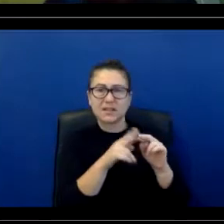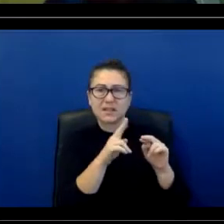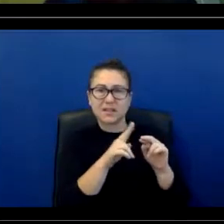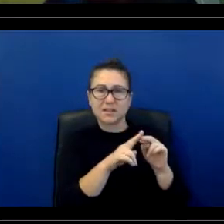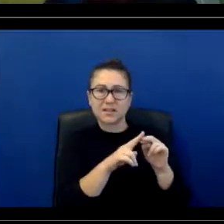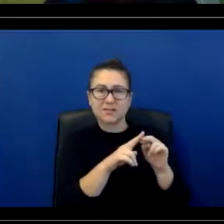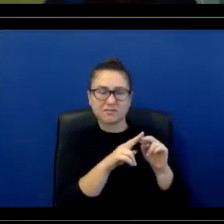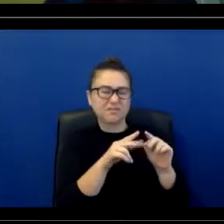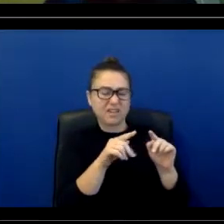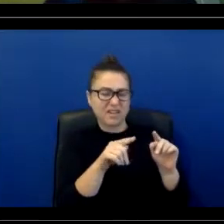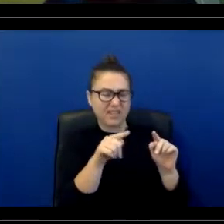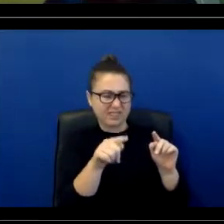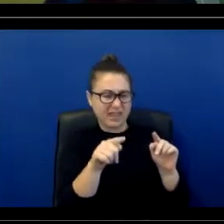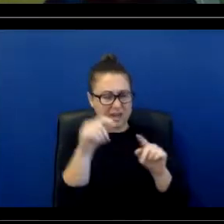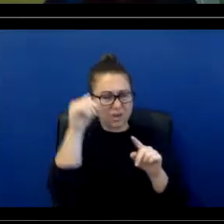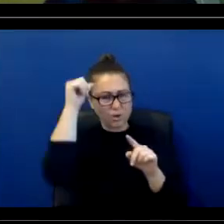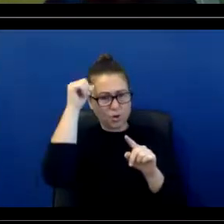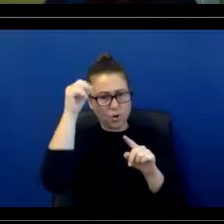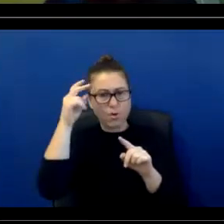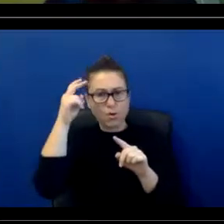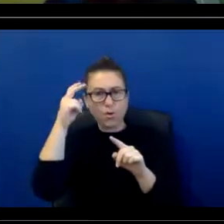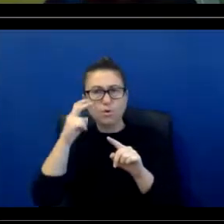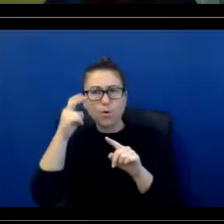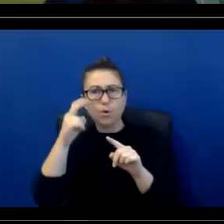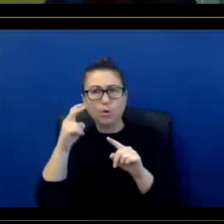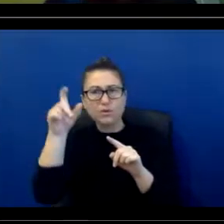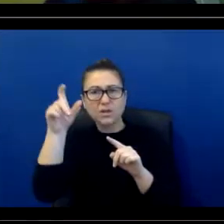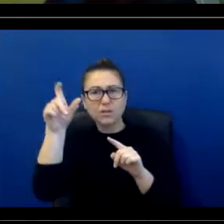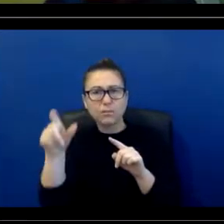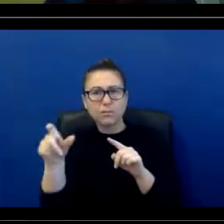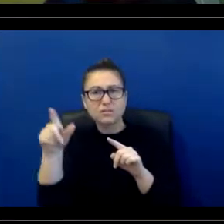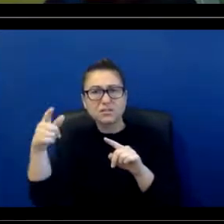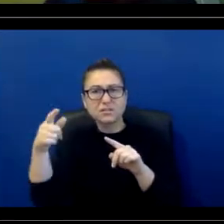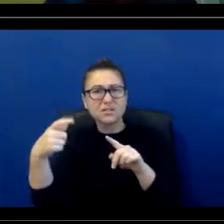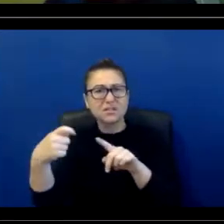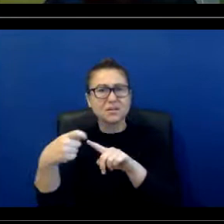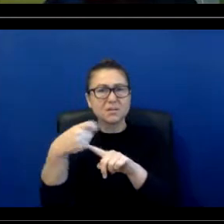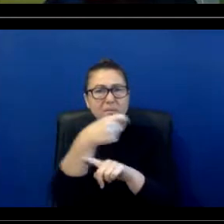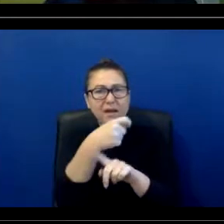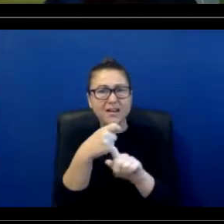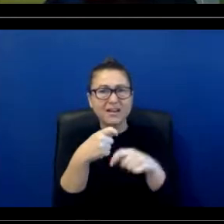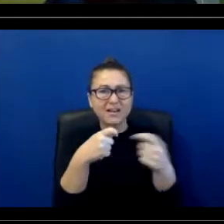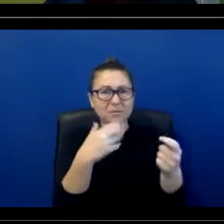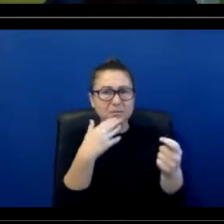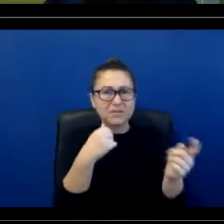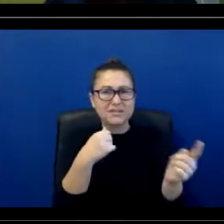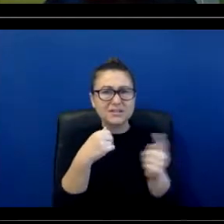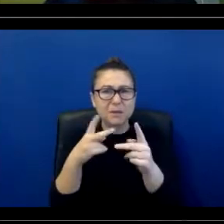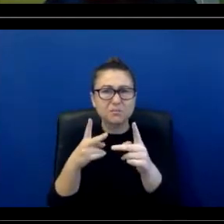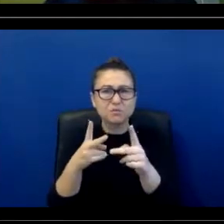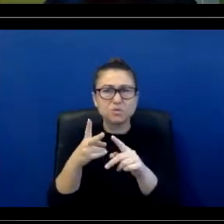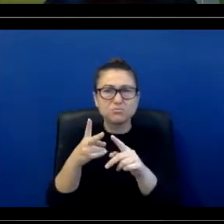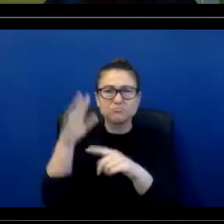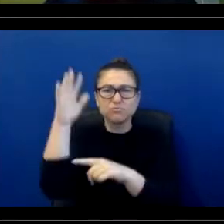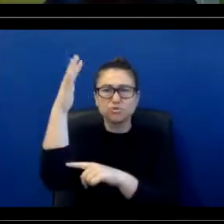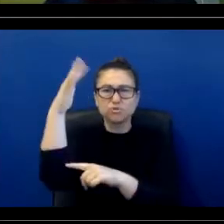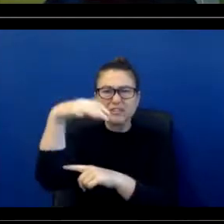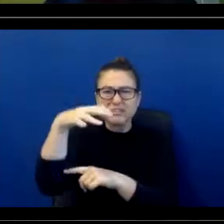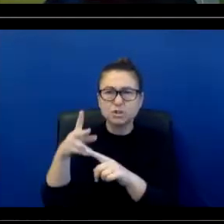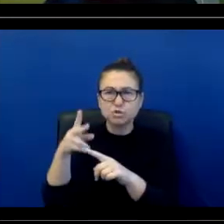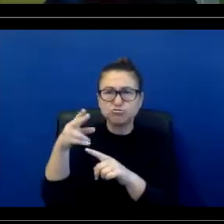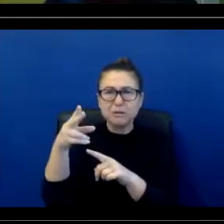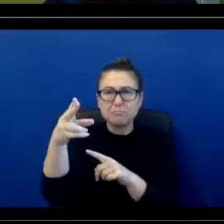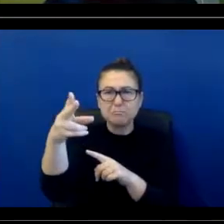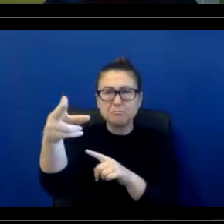person who has to pay each year to trim the neighbour's overhanging branches, what can they do? What would you say to them, Bridget, if